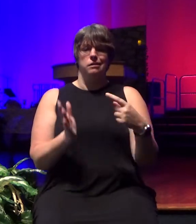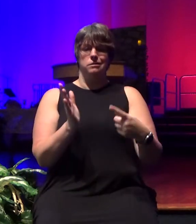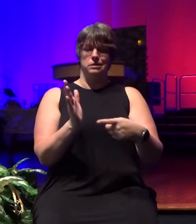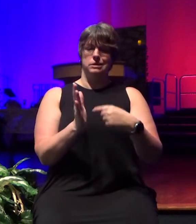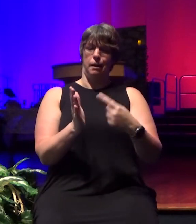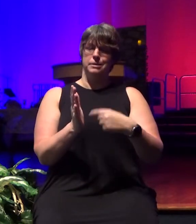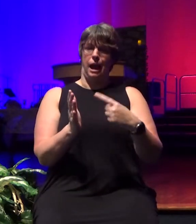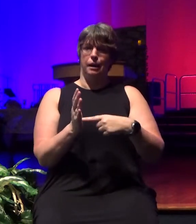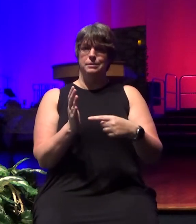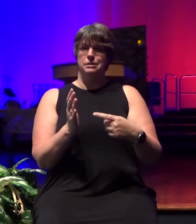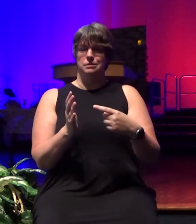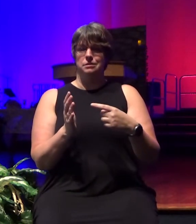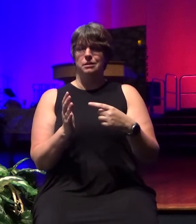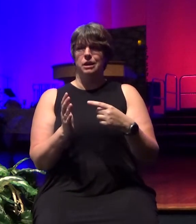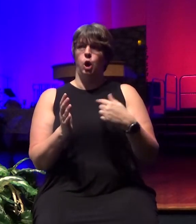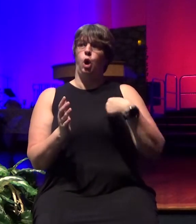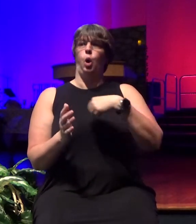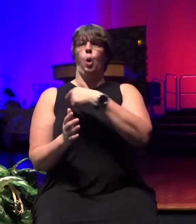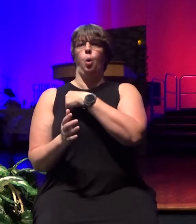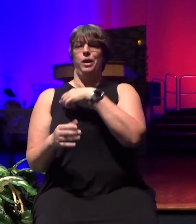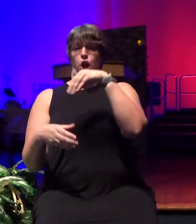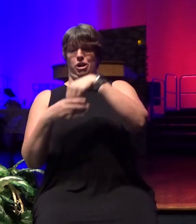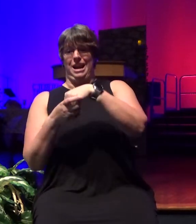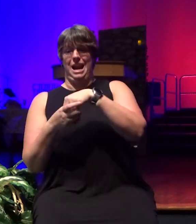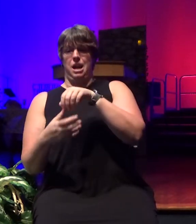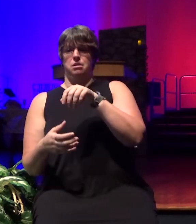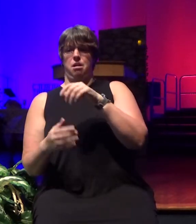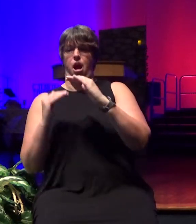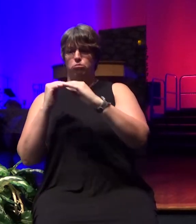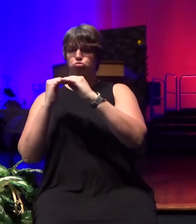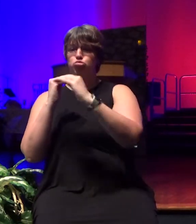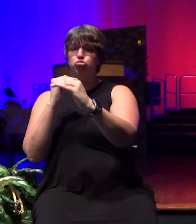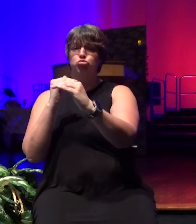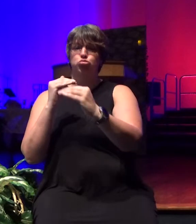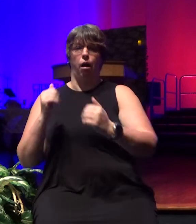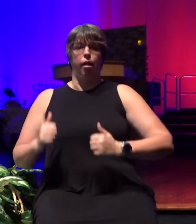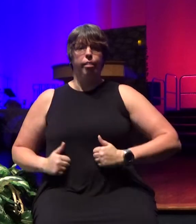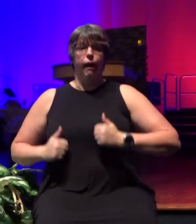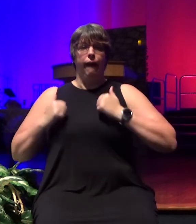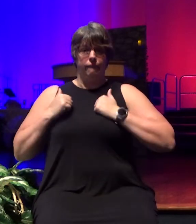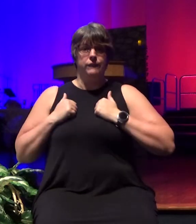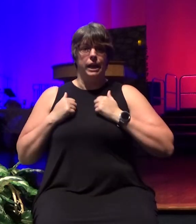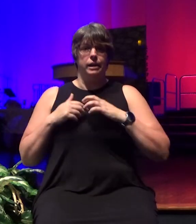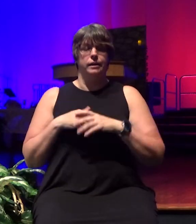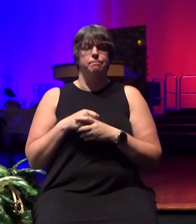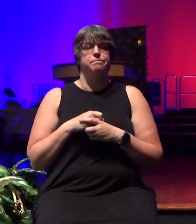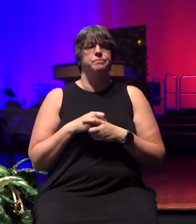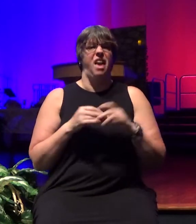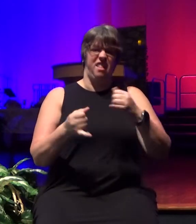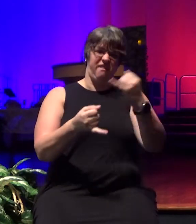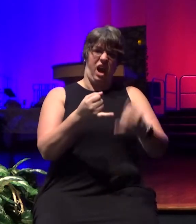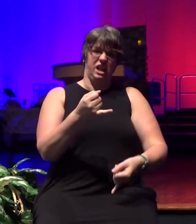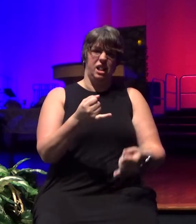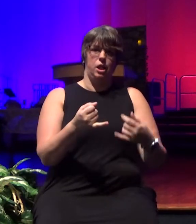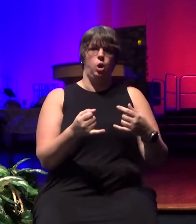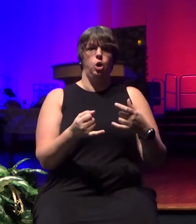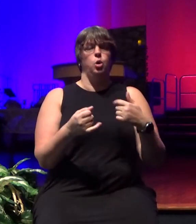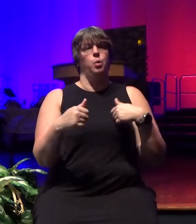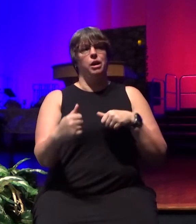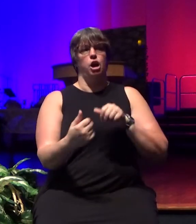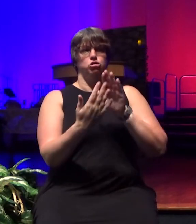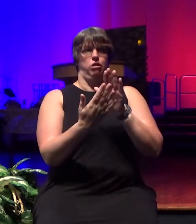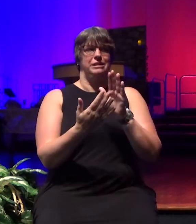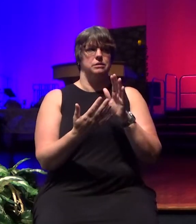lever on stagnant living. And finally, we addressed religiosity, how tempting it is to just live at the